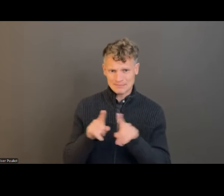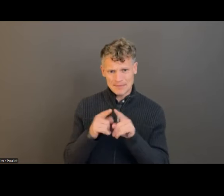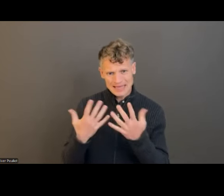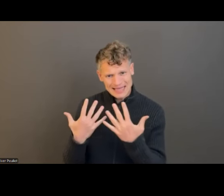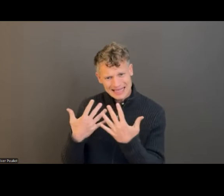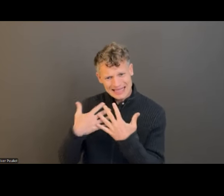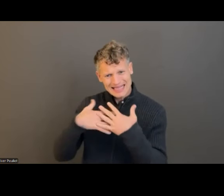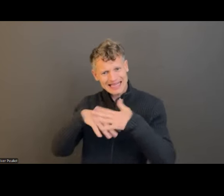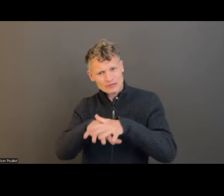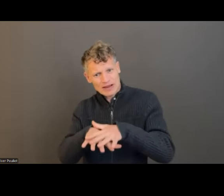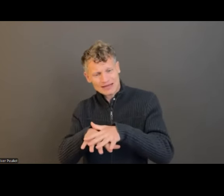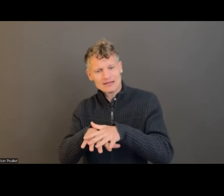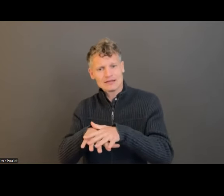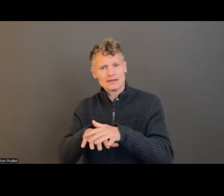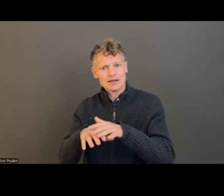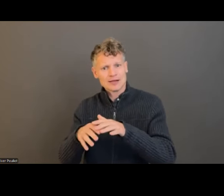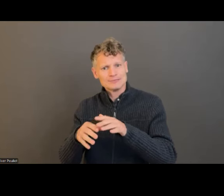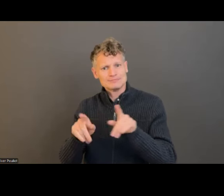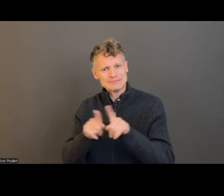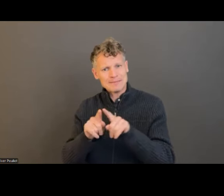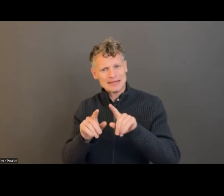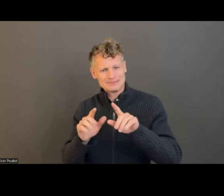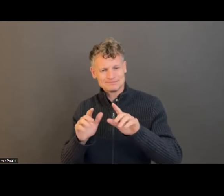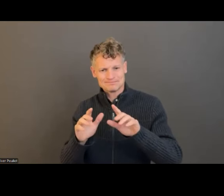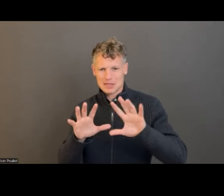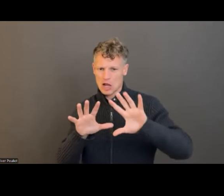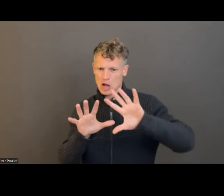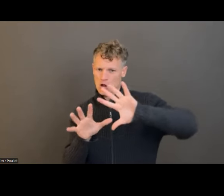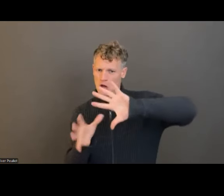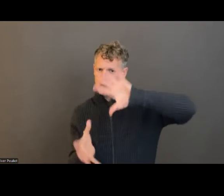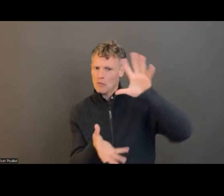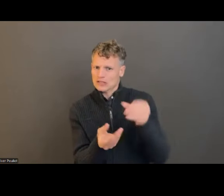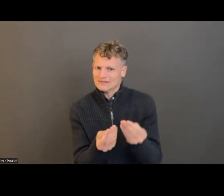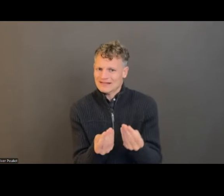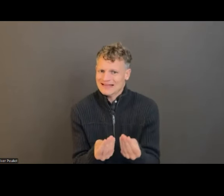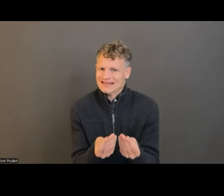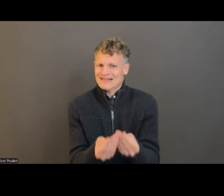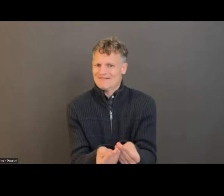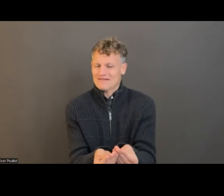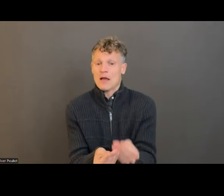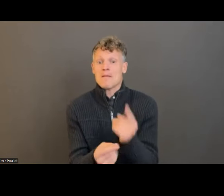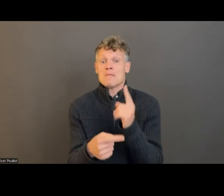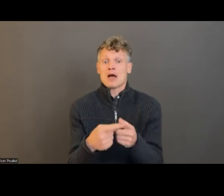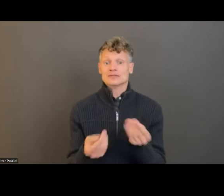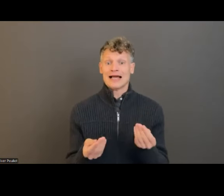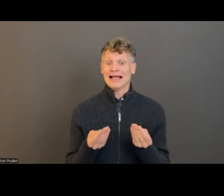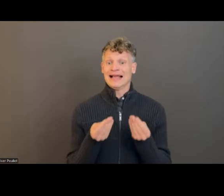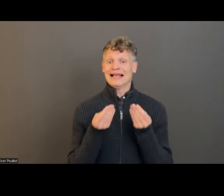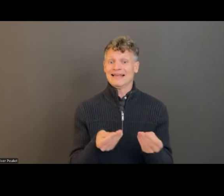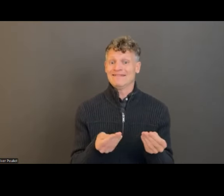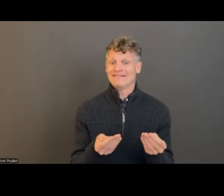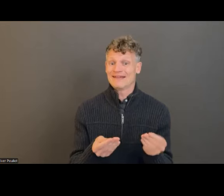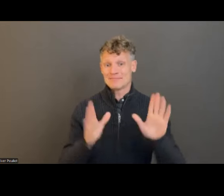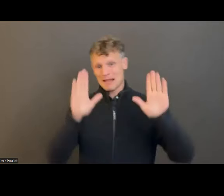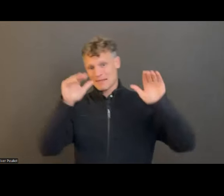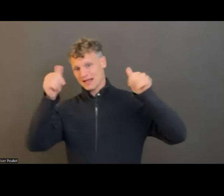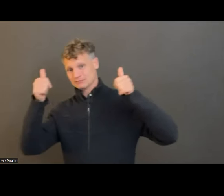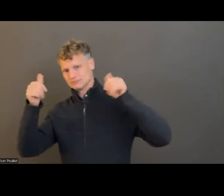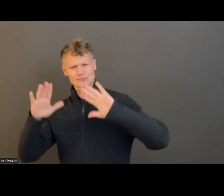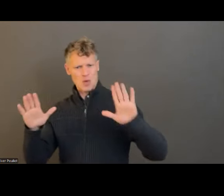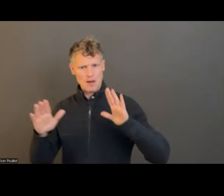way in conjunction with the engagement of the communities. For us, it's critical to understand that